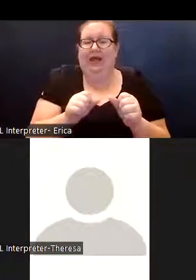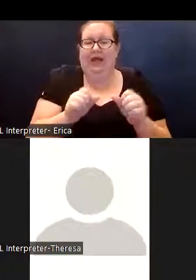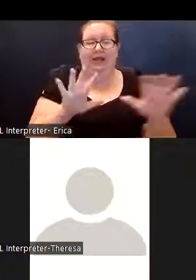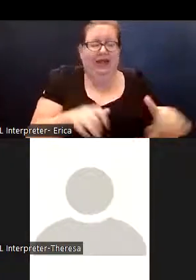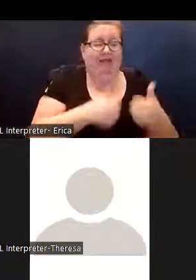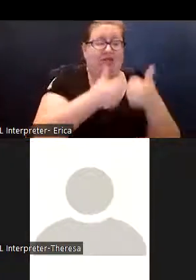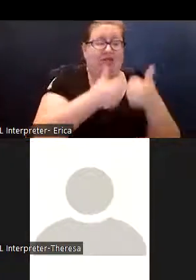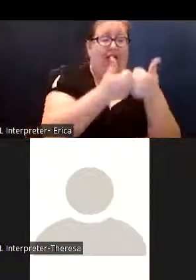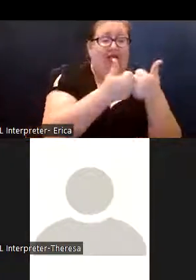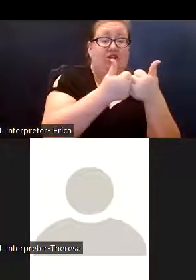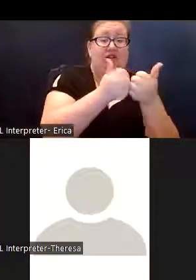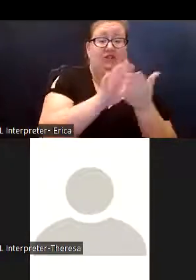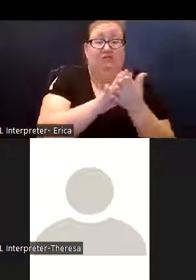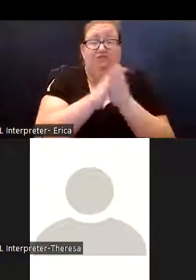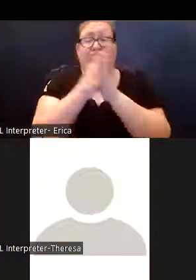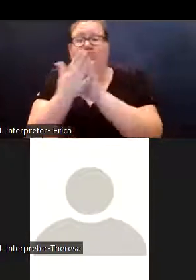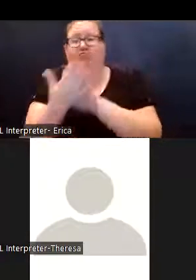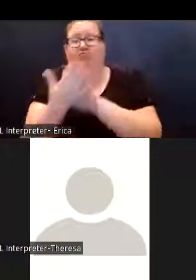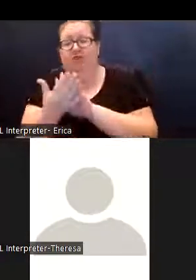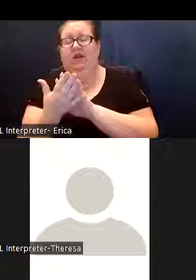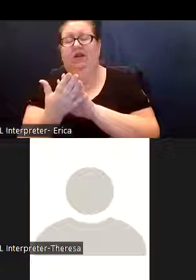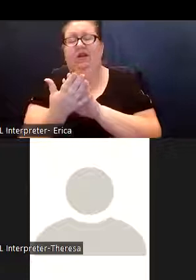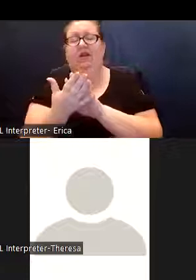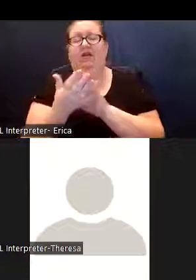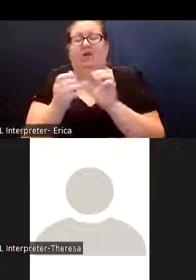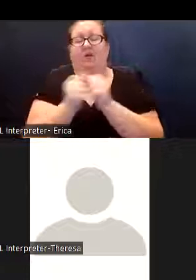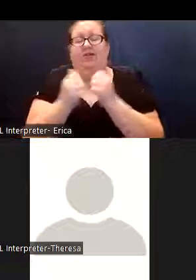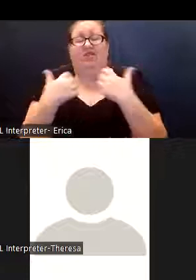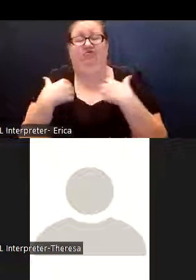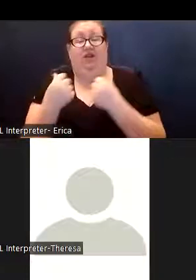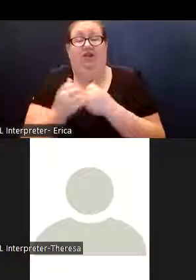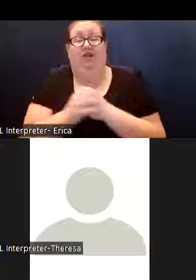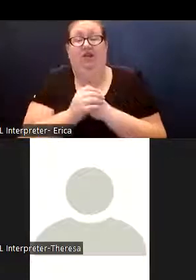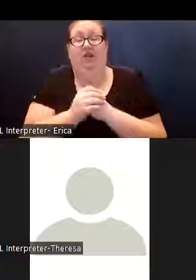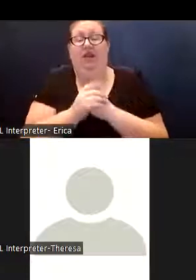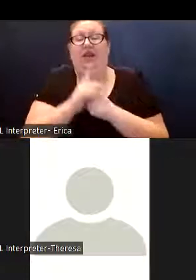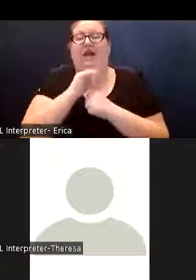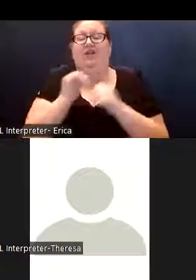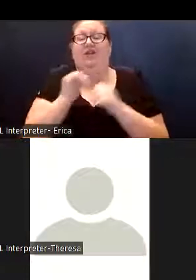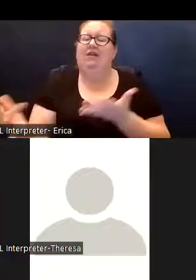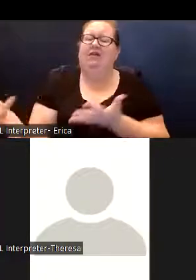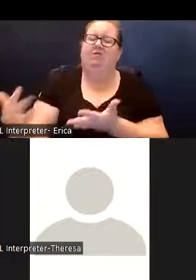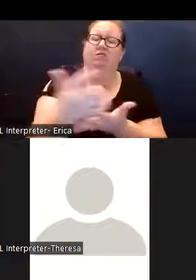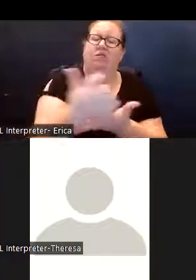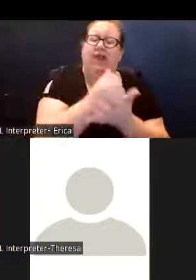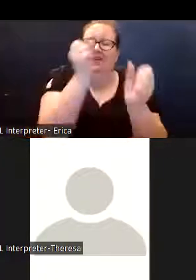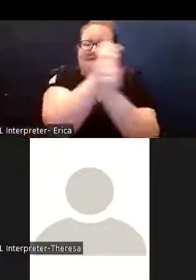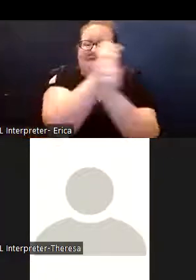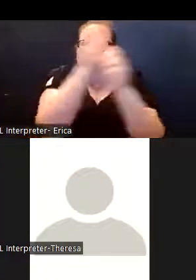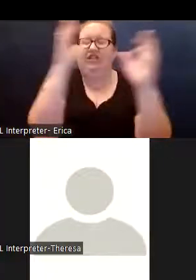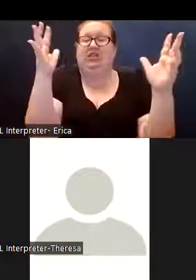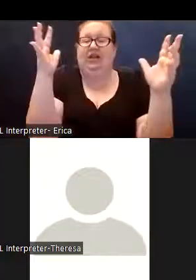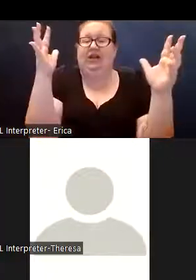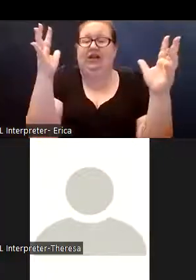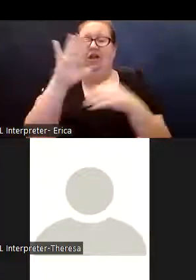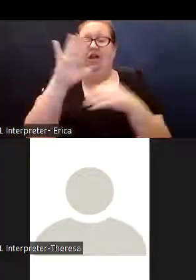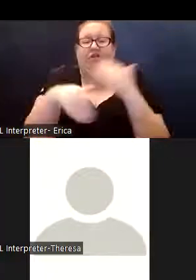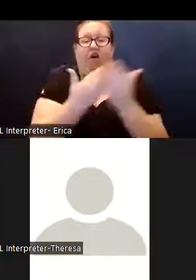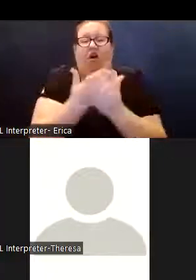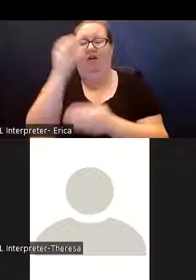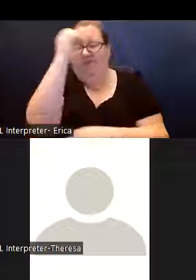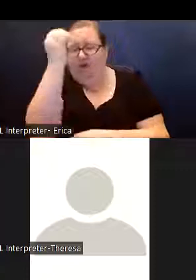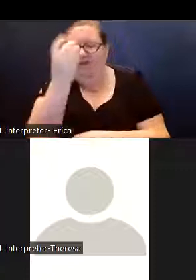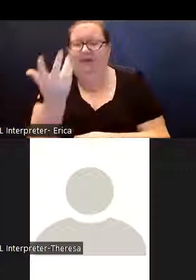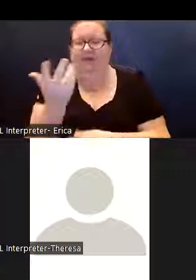challenges based on the strengths we know we have. And there's really a collective vision and a collective vision of our voices where